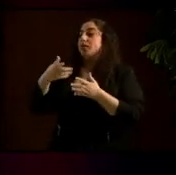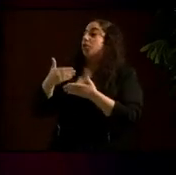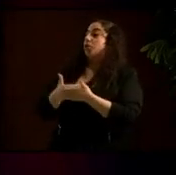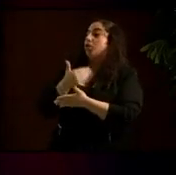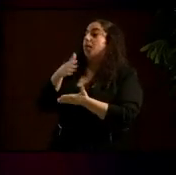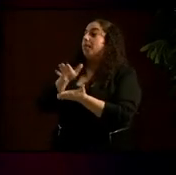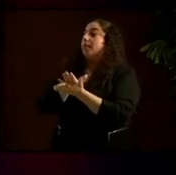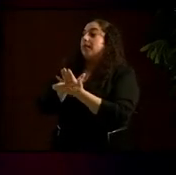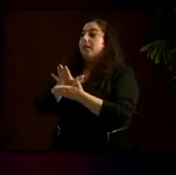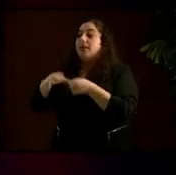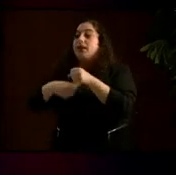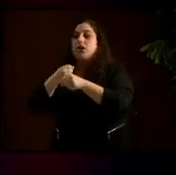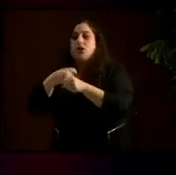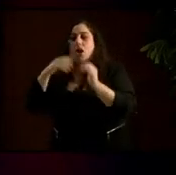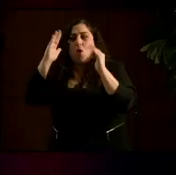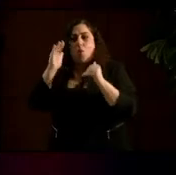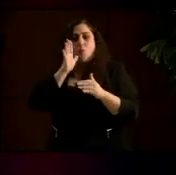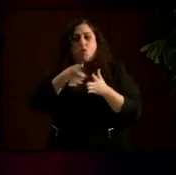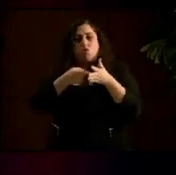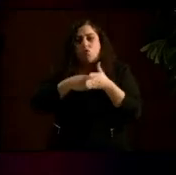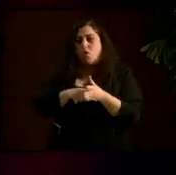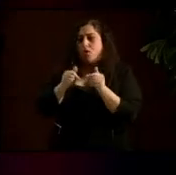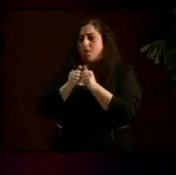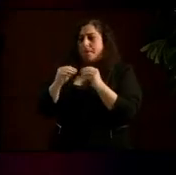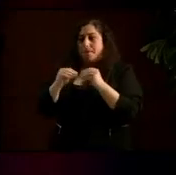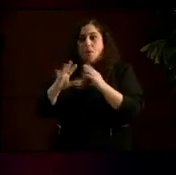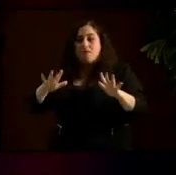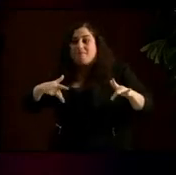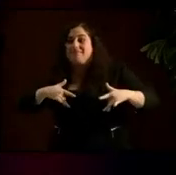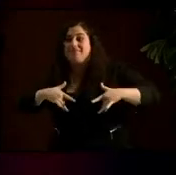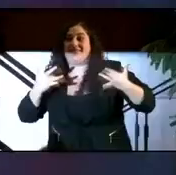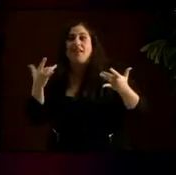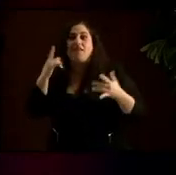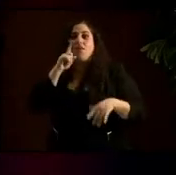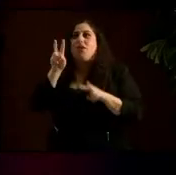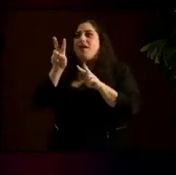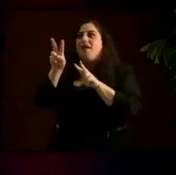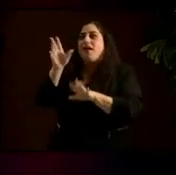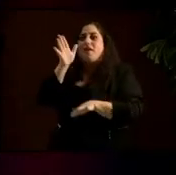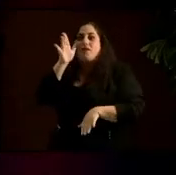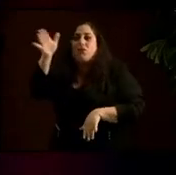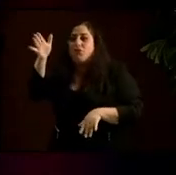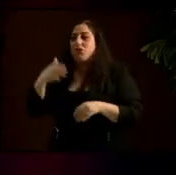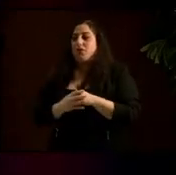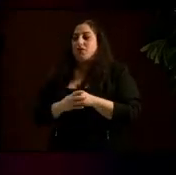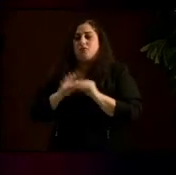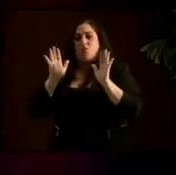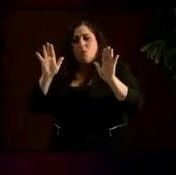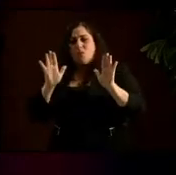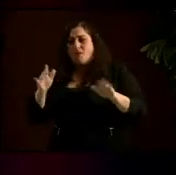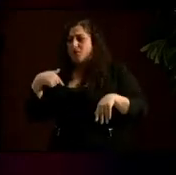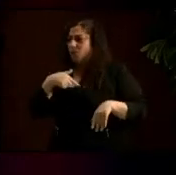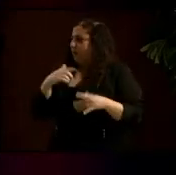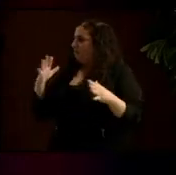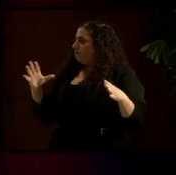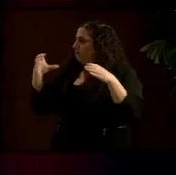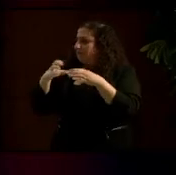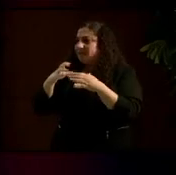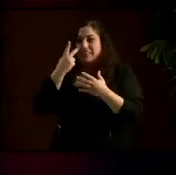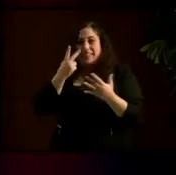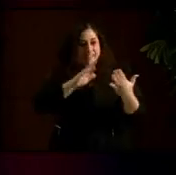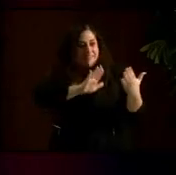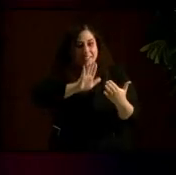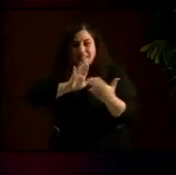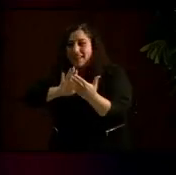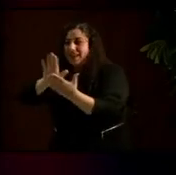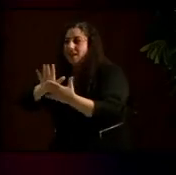more excitement for our future. It is wonderful to be here together, face to face, heart to heart, and back to